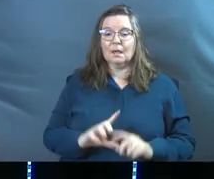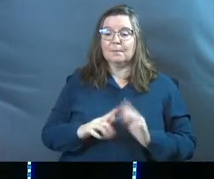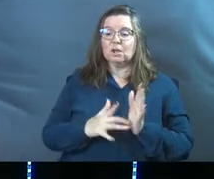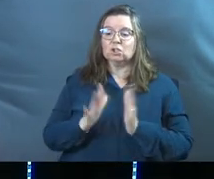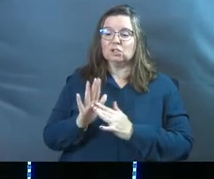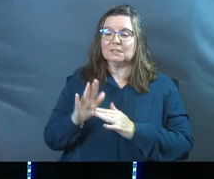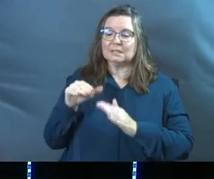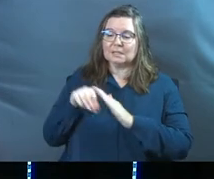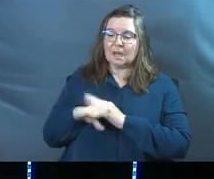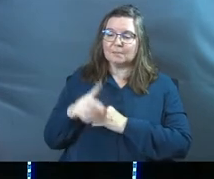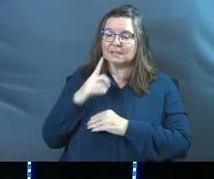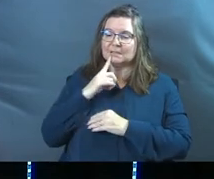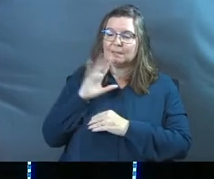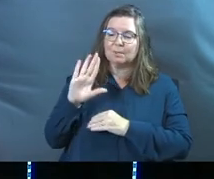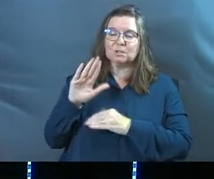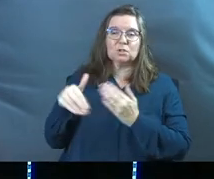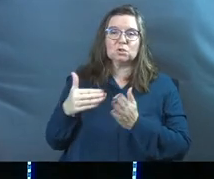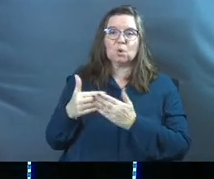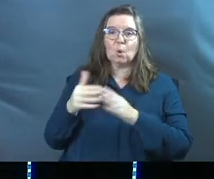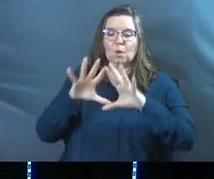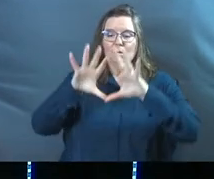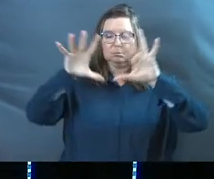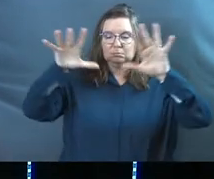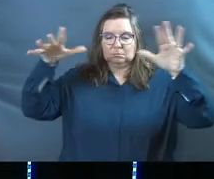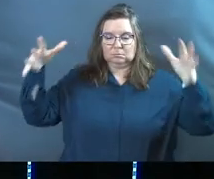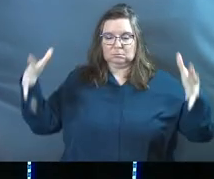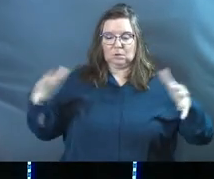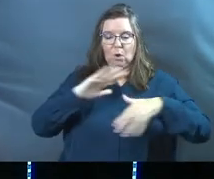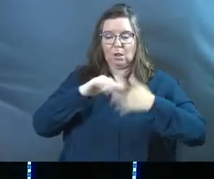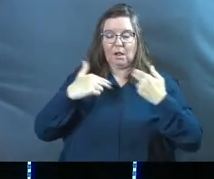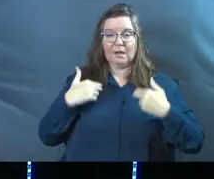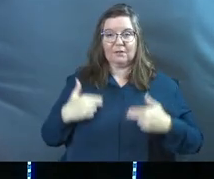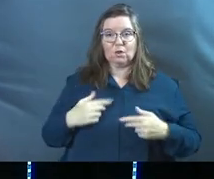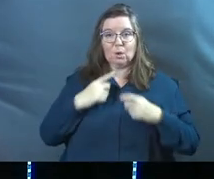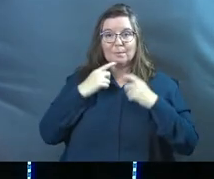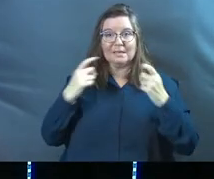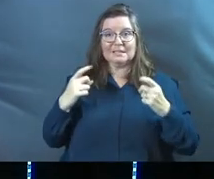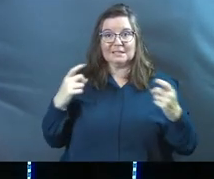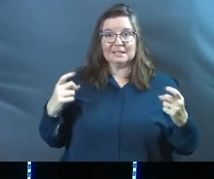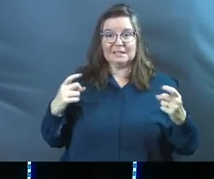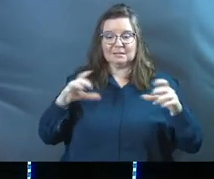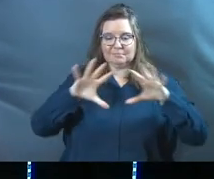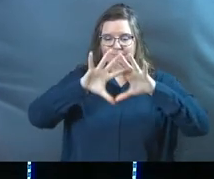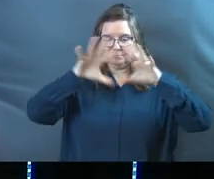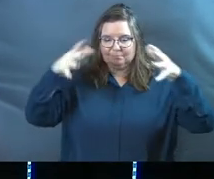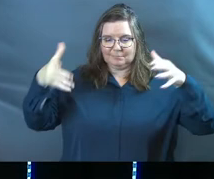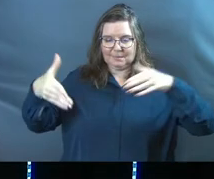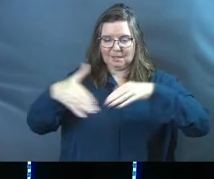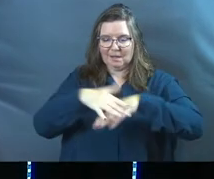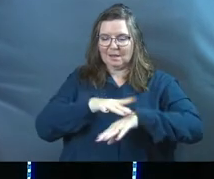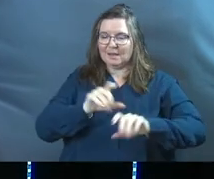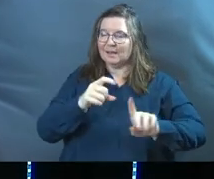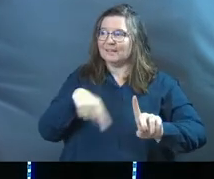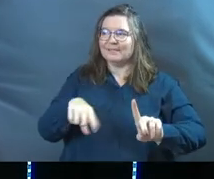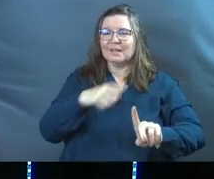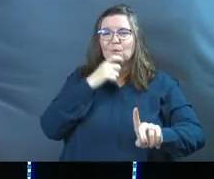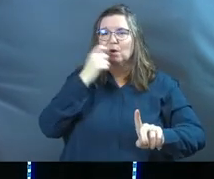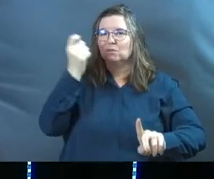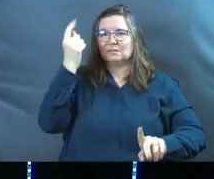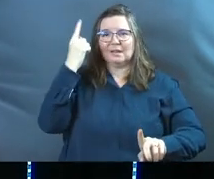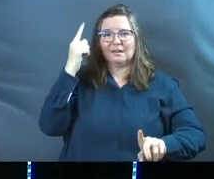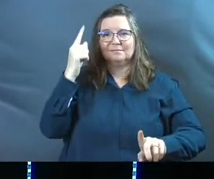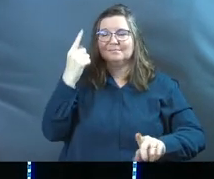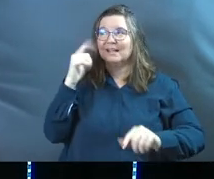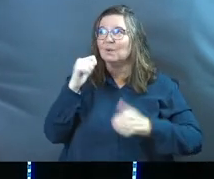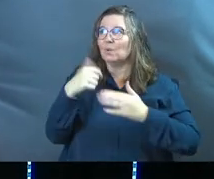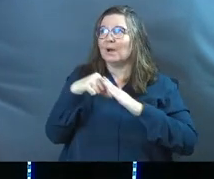But Jesus comes and he puts this whole umbrella over all of human sin and says, yeah, but they didn't get it. They